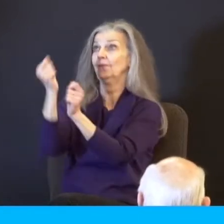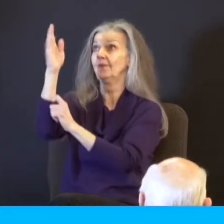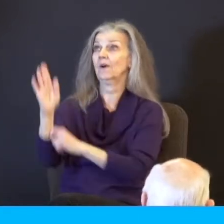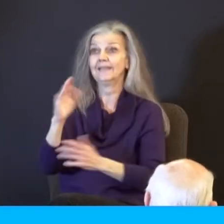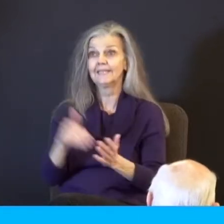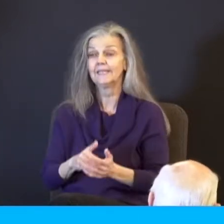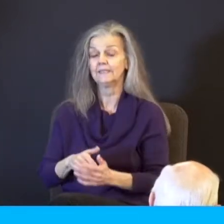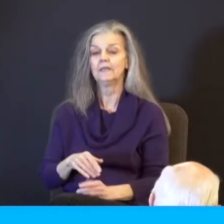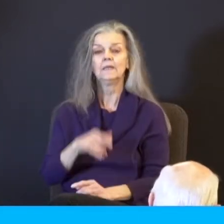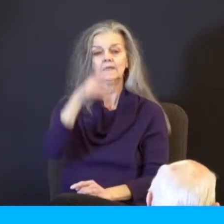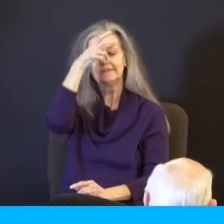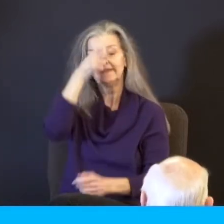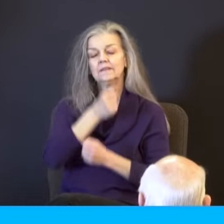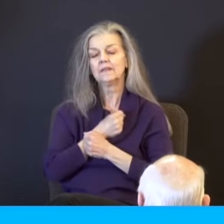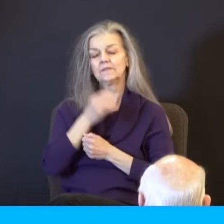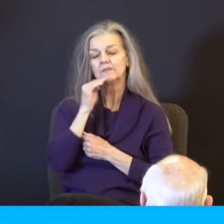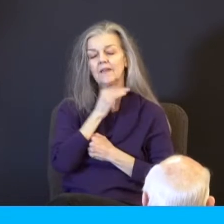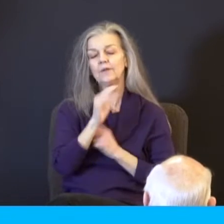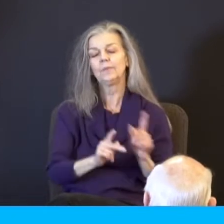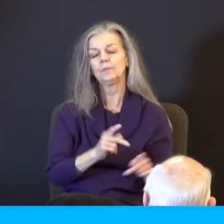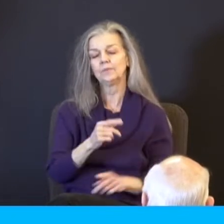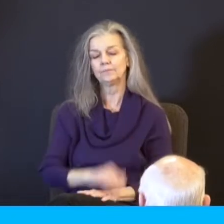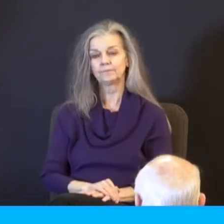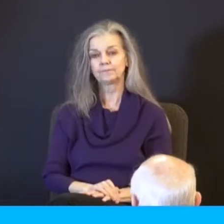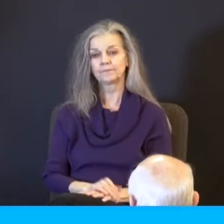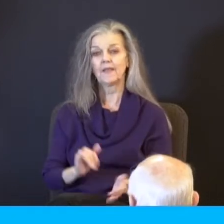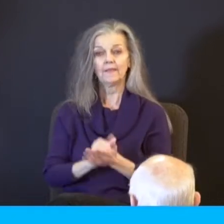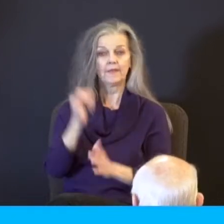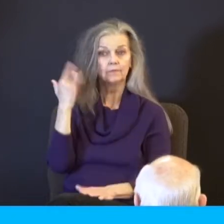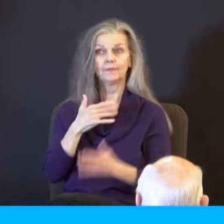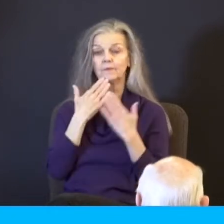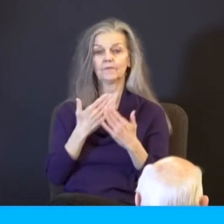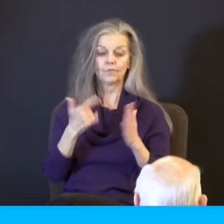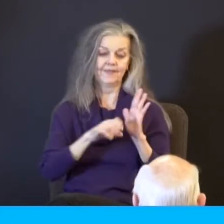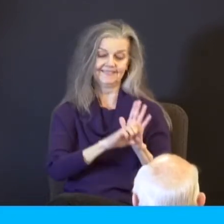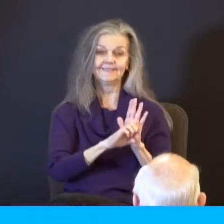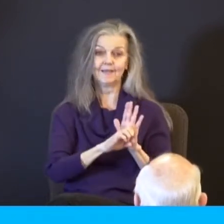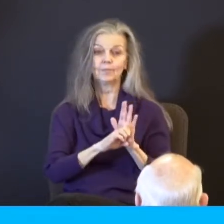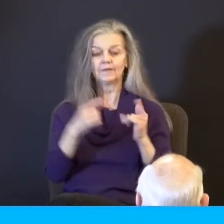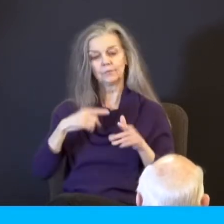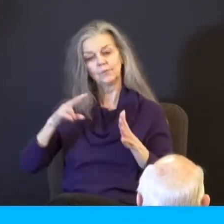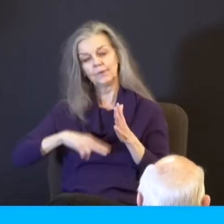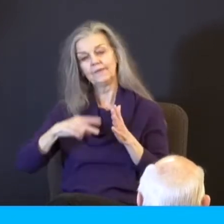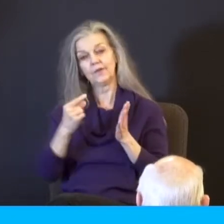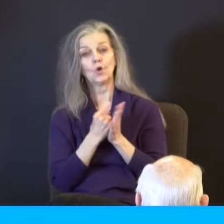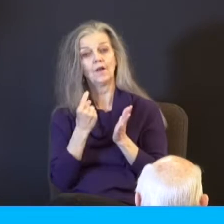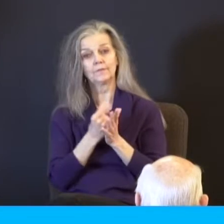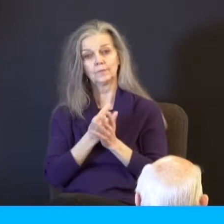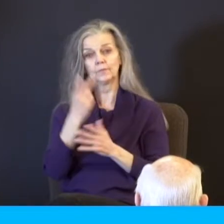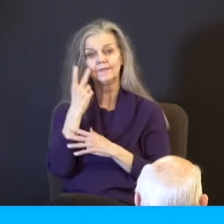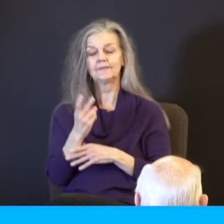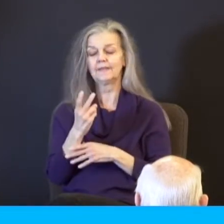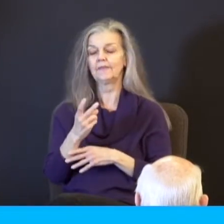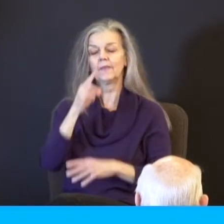He loves to lie to people and tell them that. And that's why I'm so grateful, for example, that as we go through the Gospels, we find the thief on the